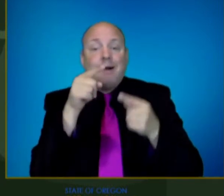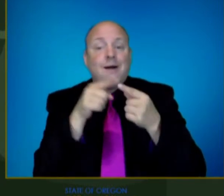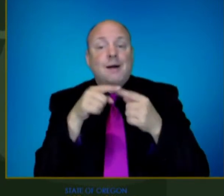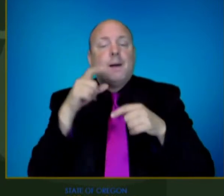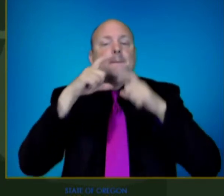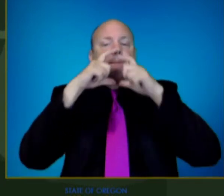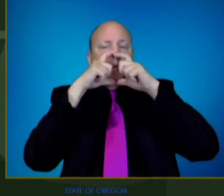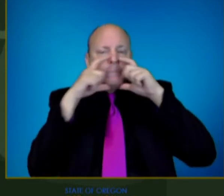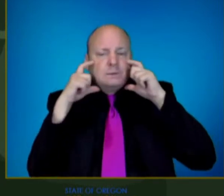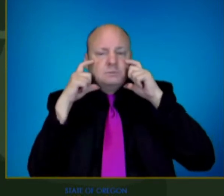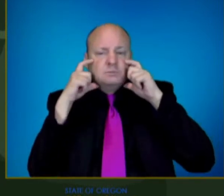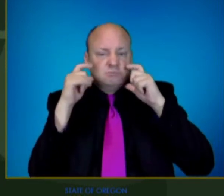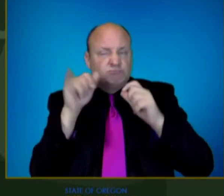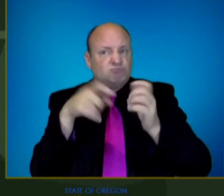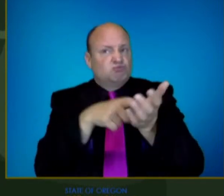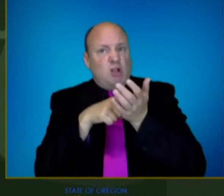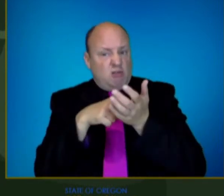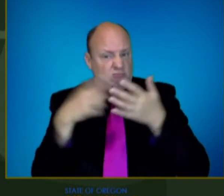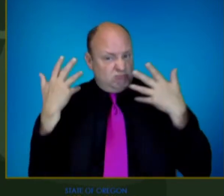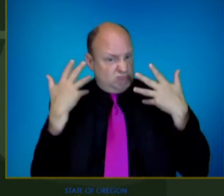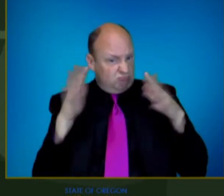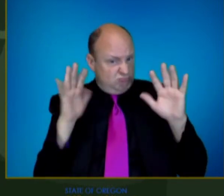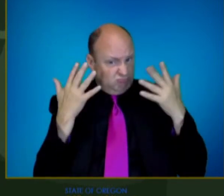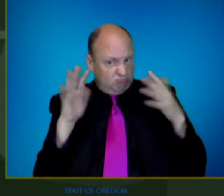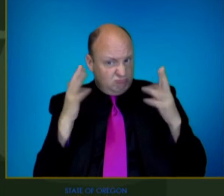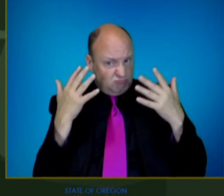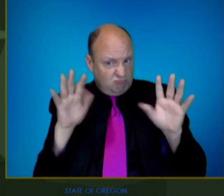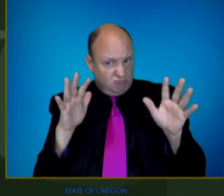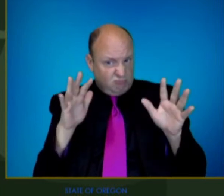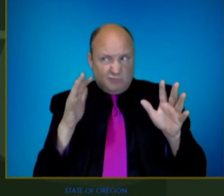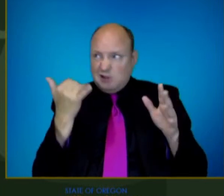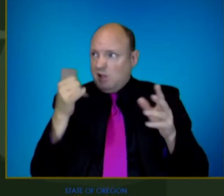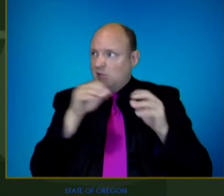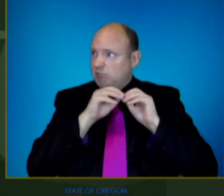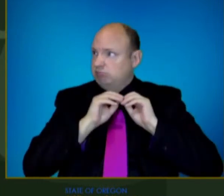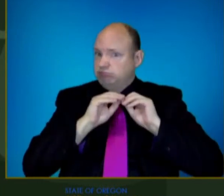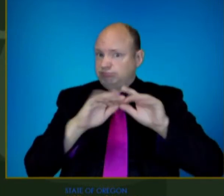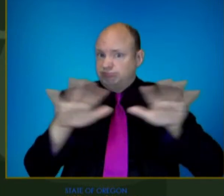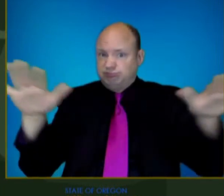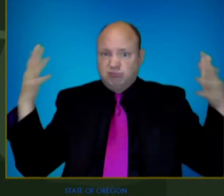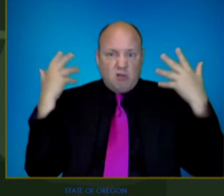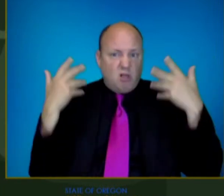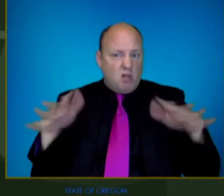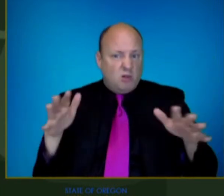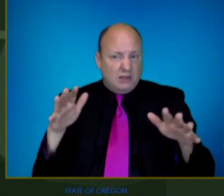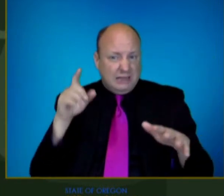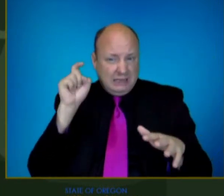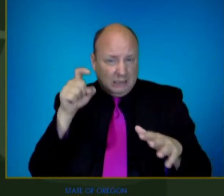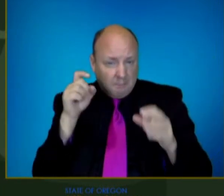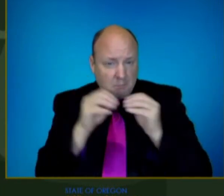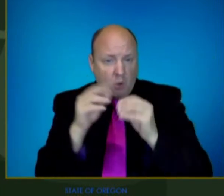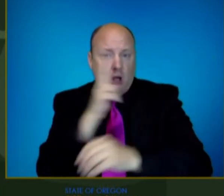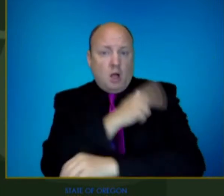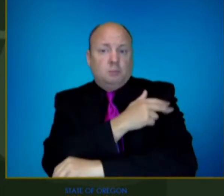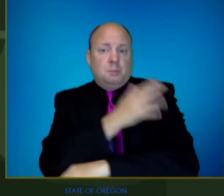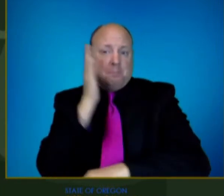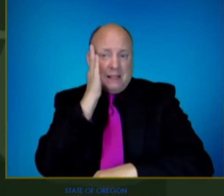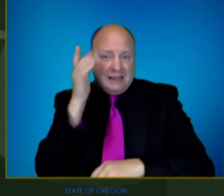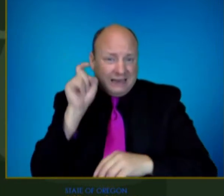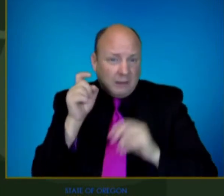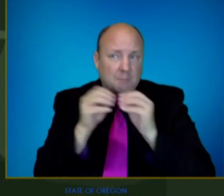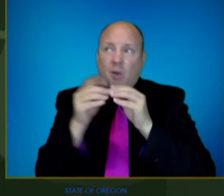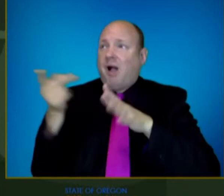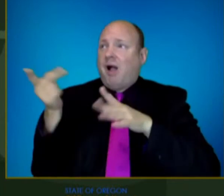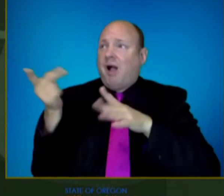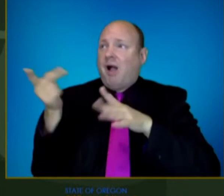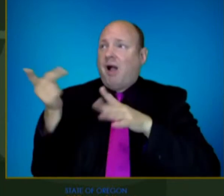amount of transmission that's already baked in and the amount of additional beds that we'll need, do you expect that this will stop our hospitals from being